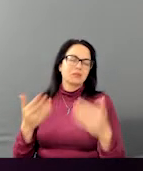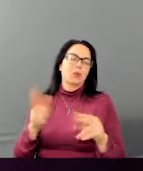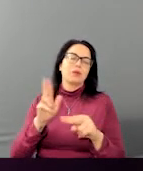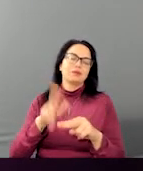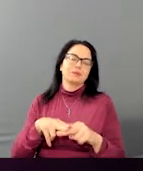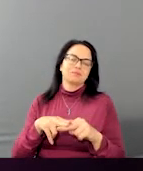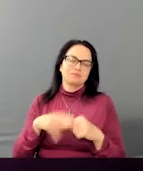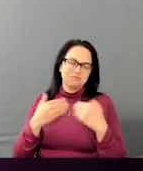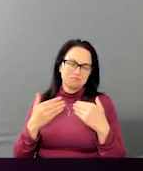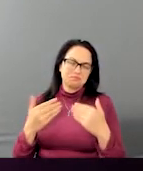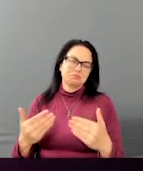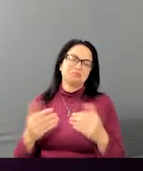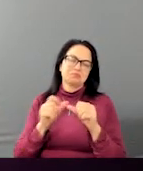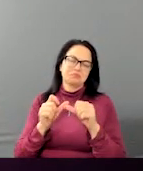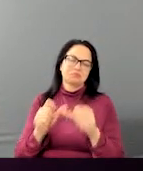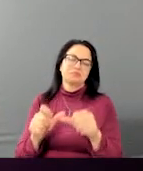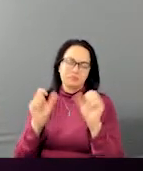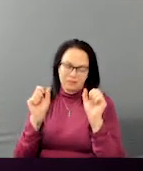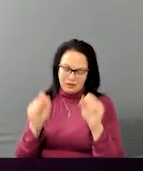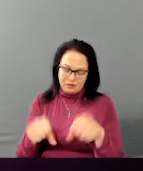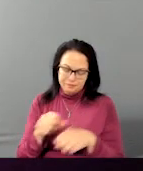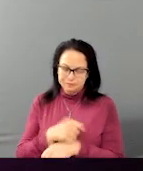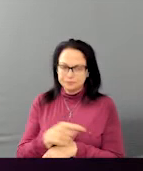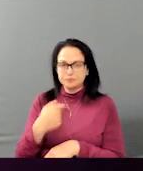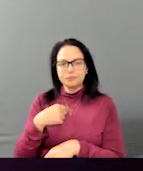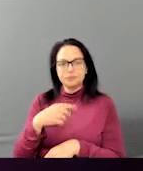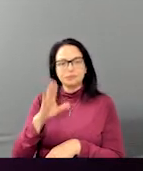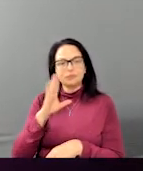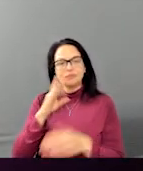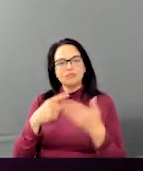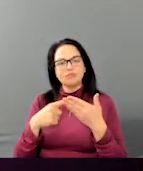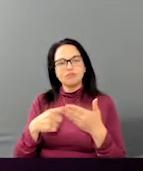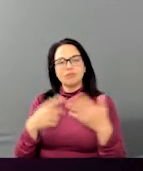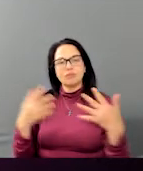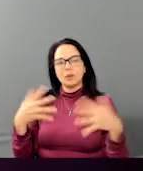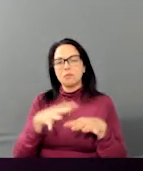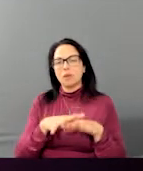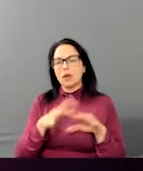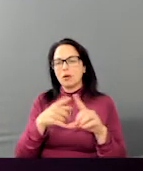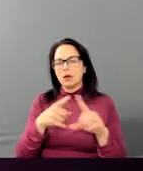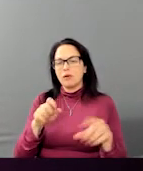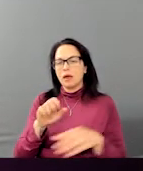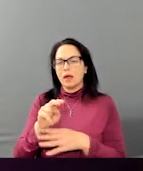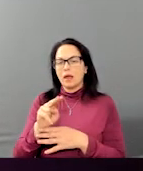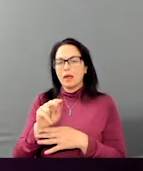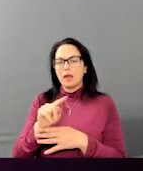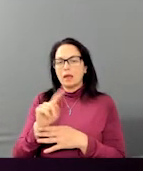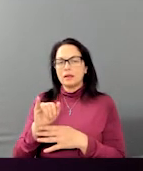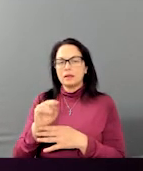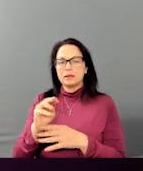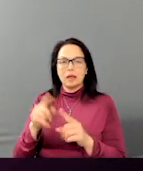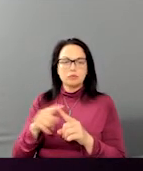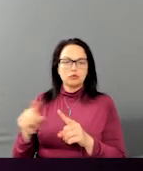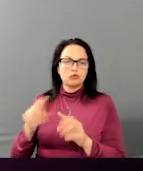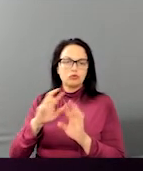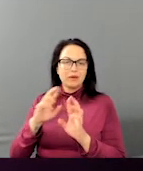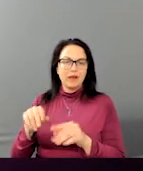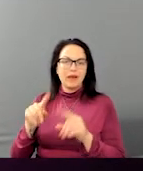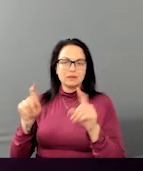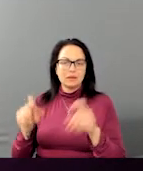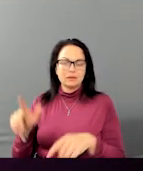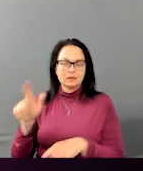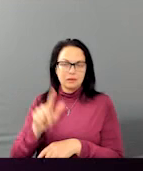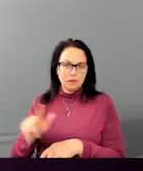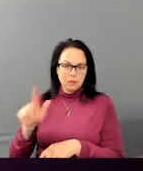time this time. Okay. So I'm here to talk about migrating from Enzyme over to React testing